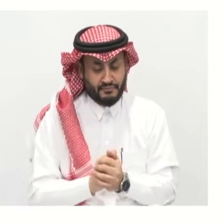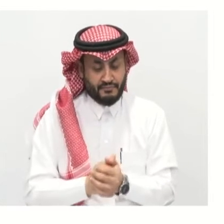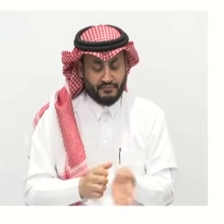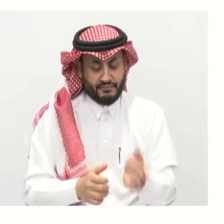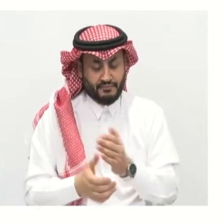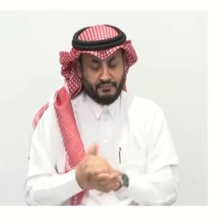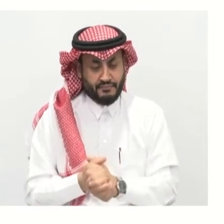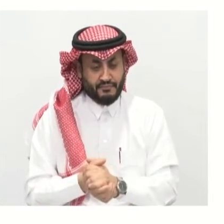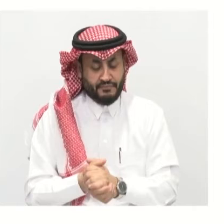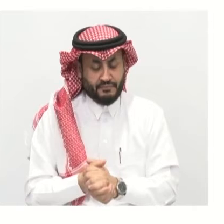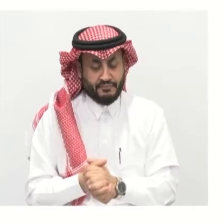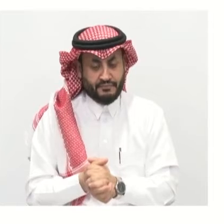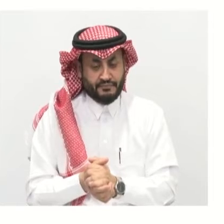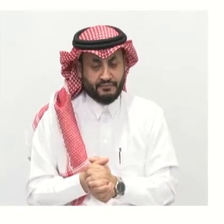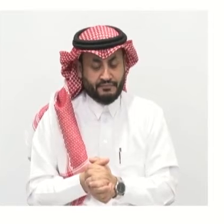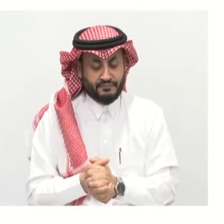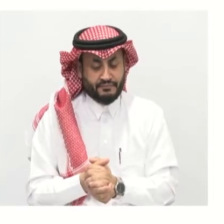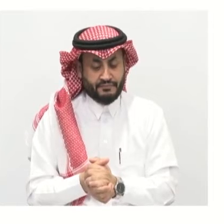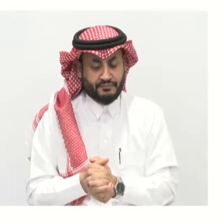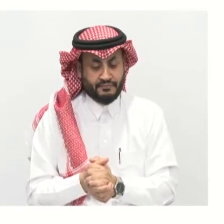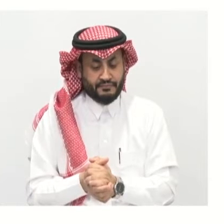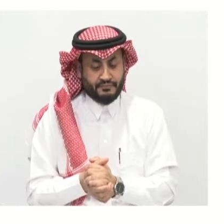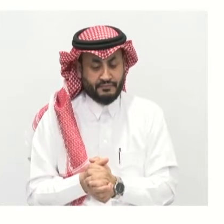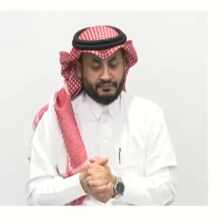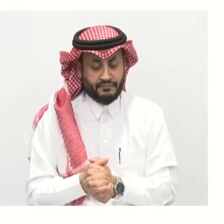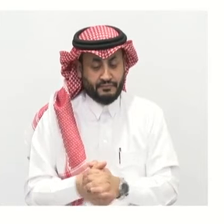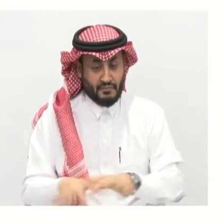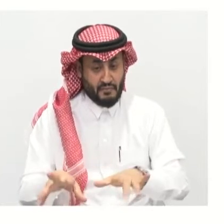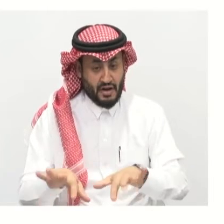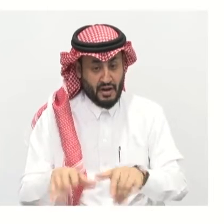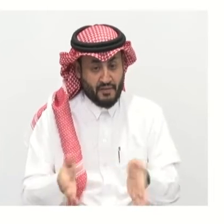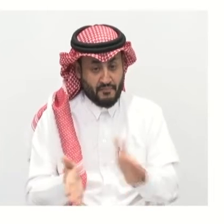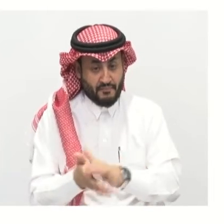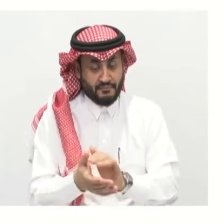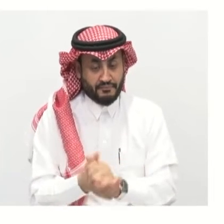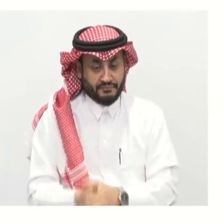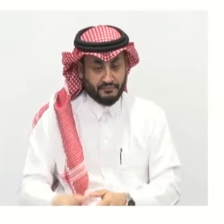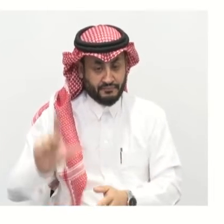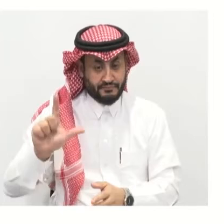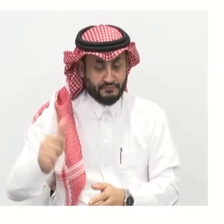Keenan was excited to have a laptop.